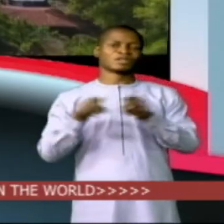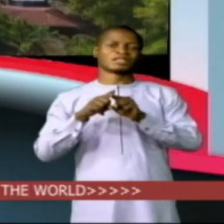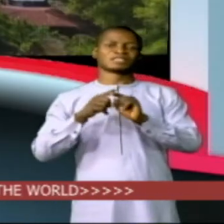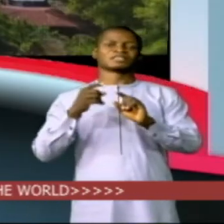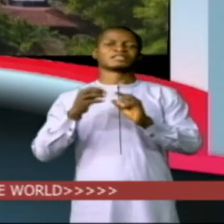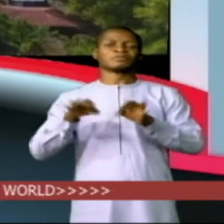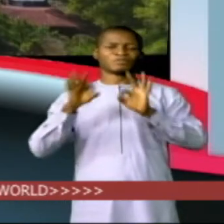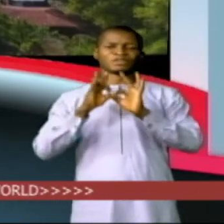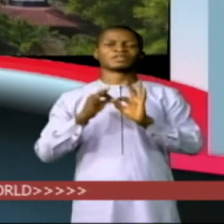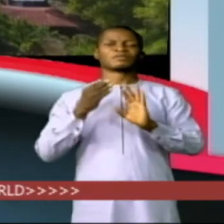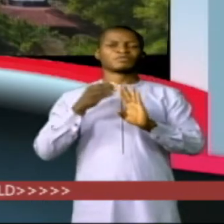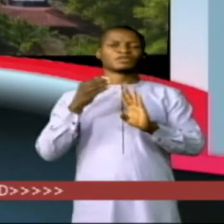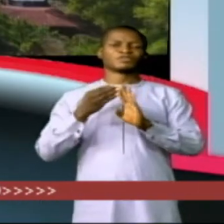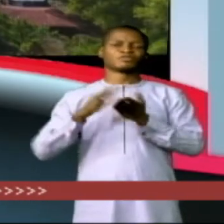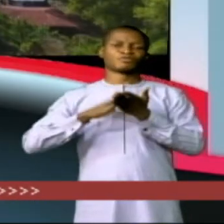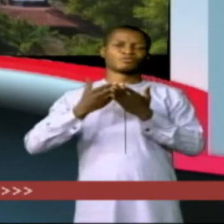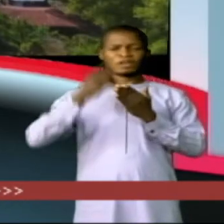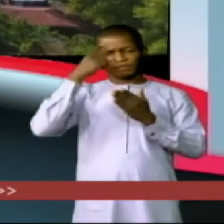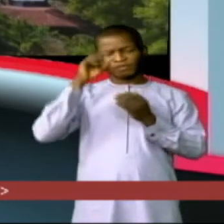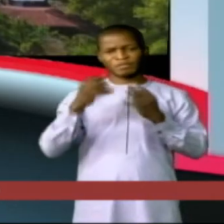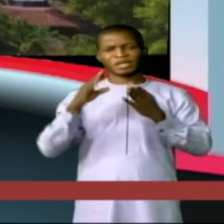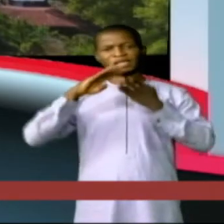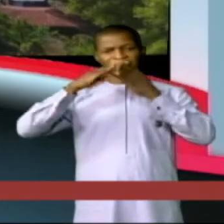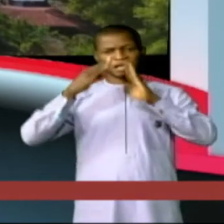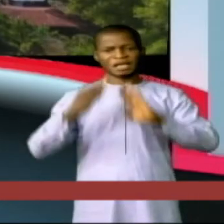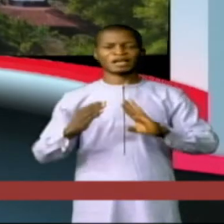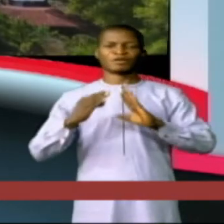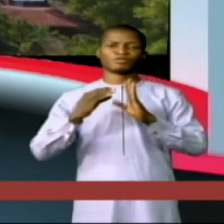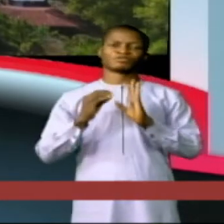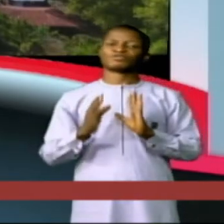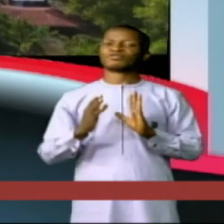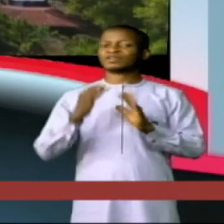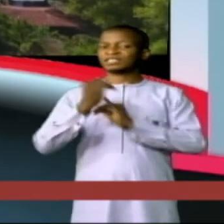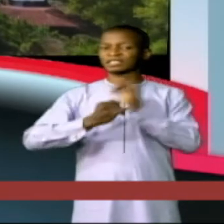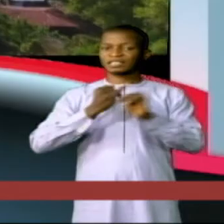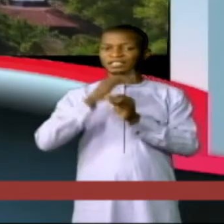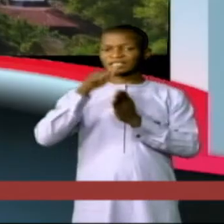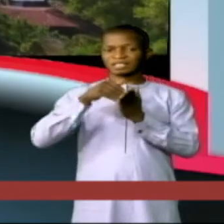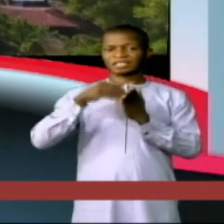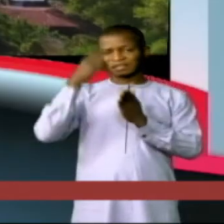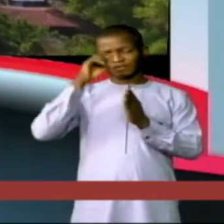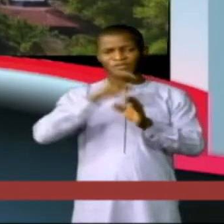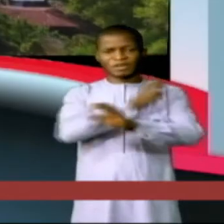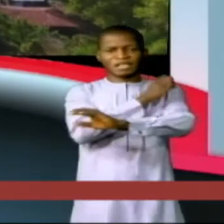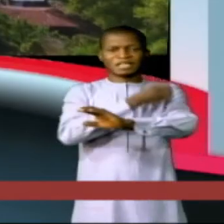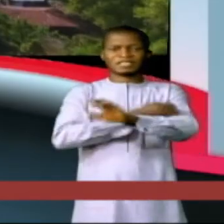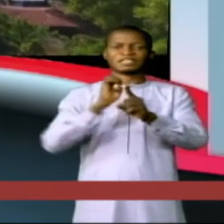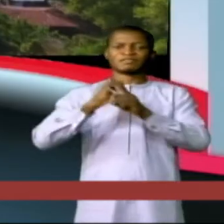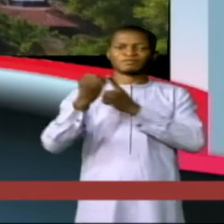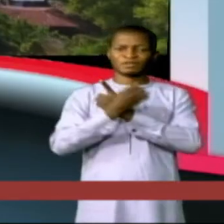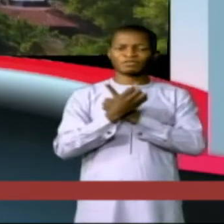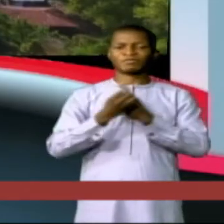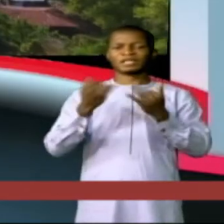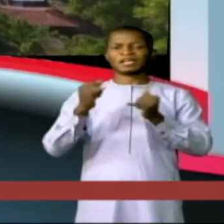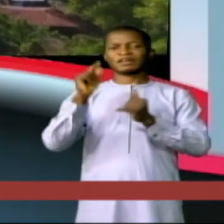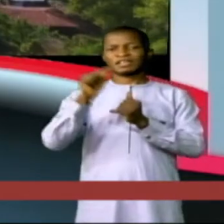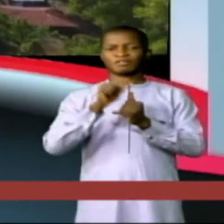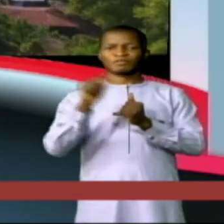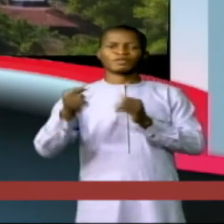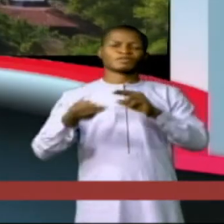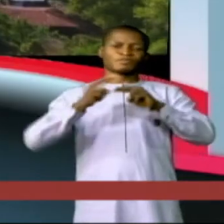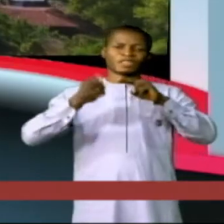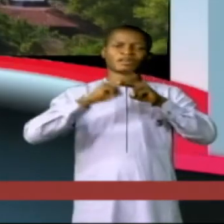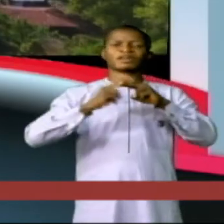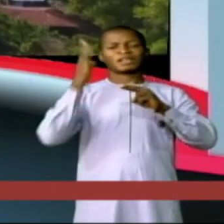cooking fuel for many households. The International Center for Energy, Environment and Development is therefore increasing awareness